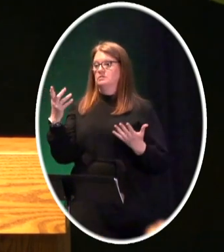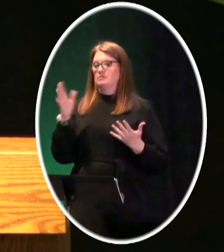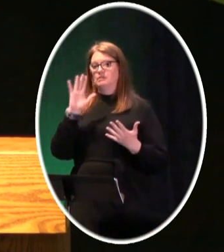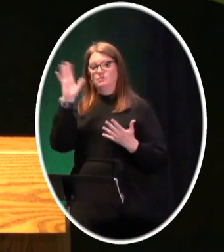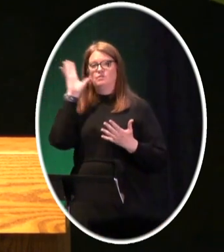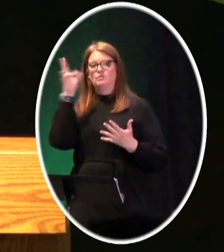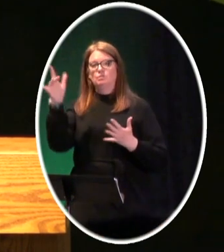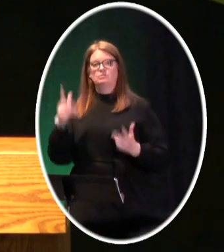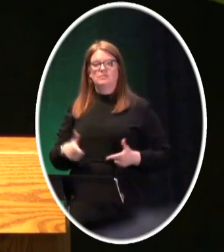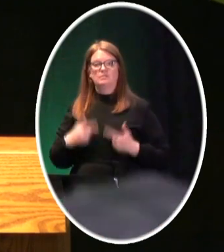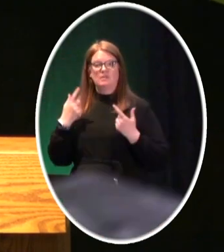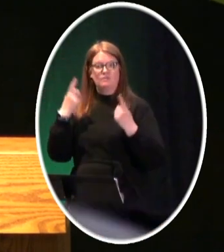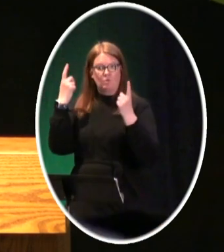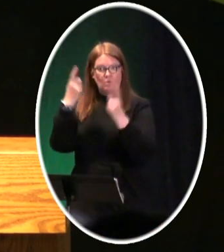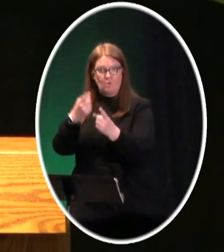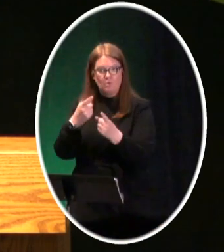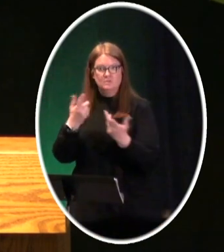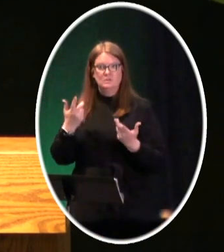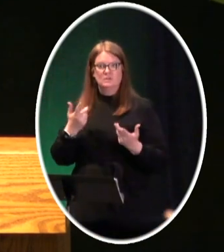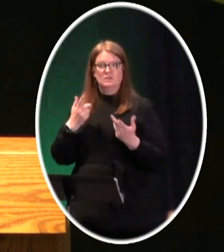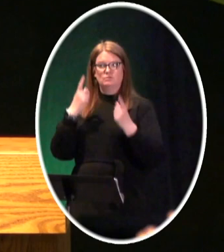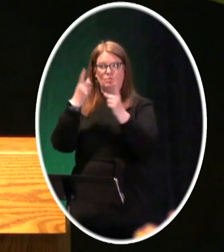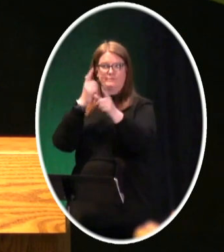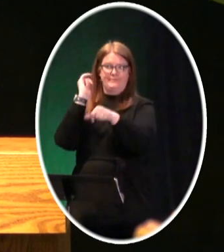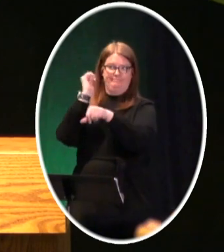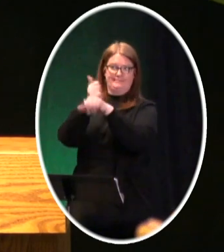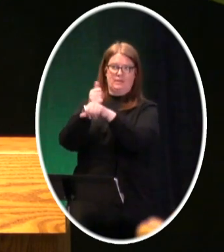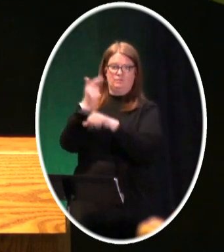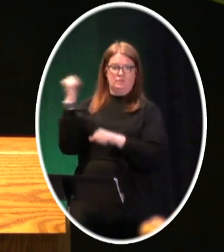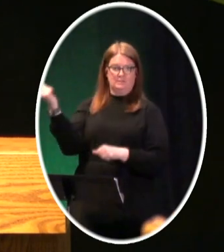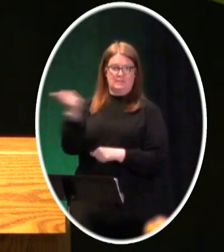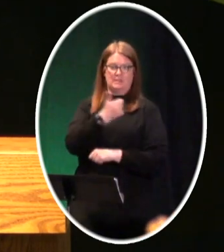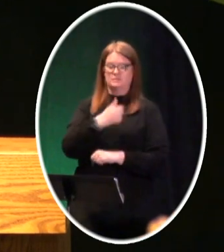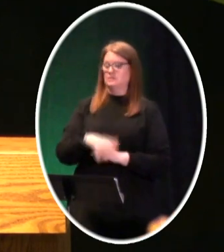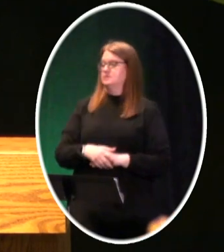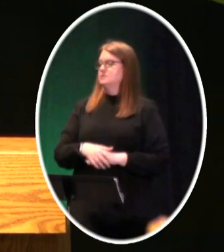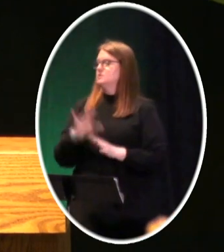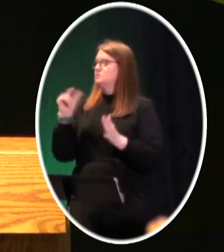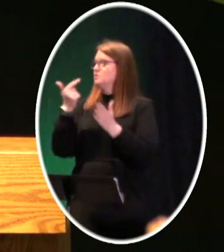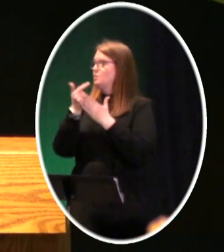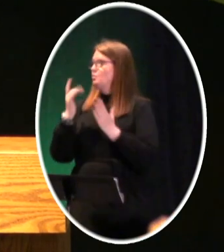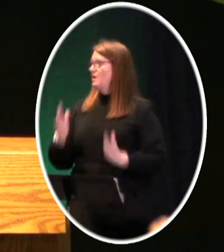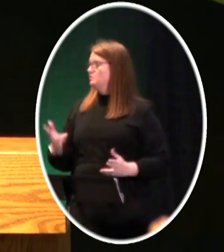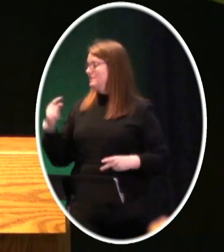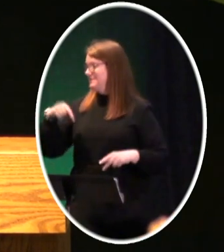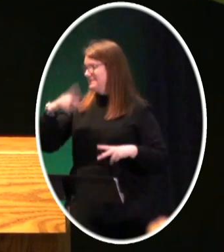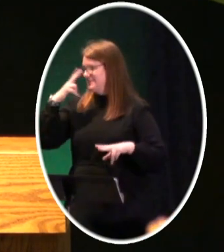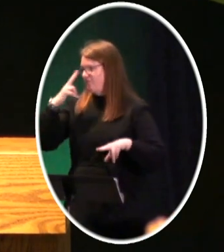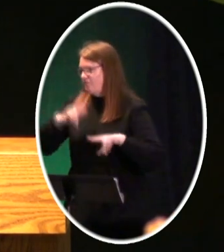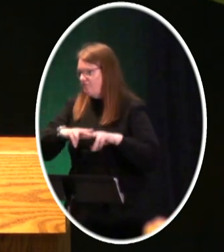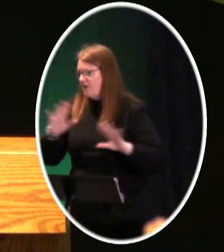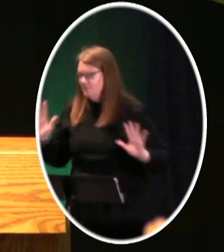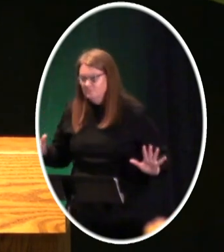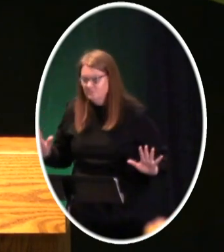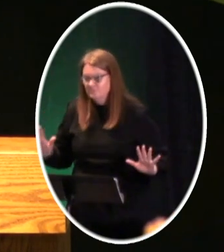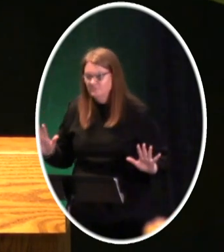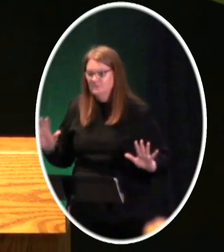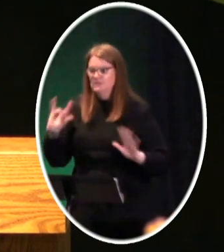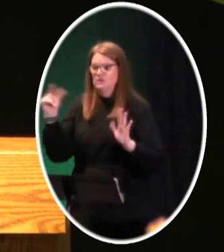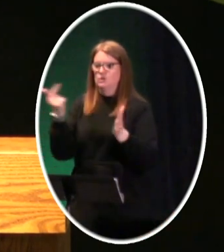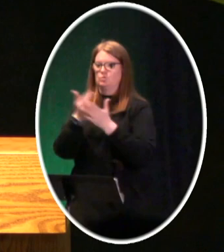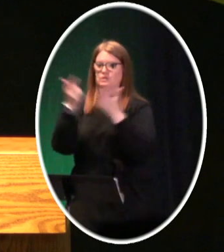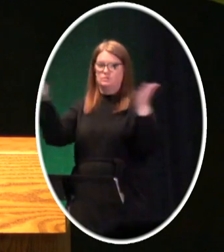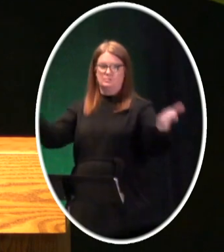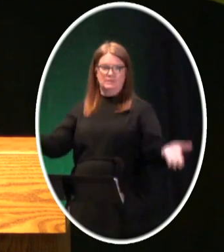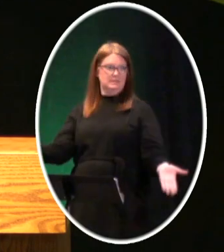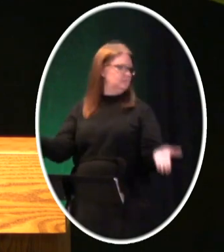to you and whatever endeavors you set out to. So graduates, this is the fun part. Okay, graduates, please rise